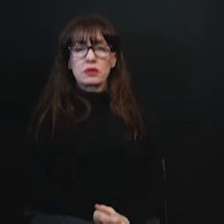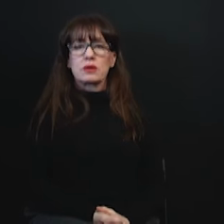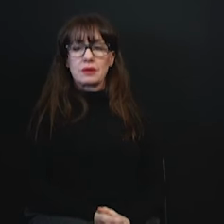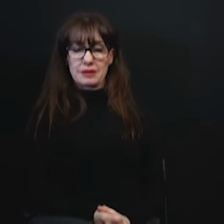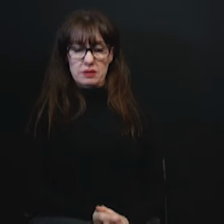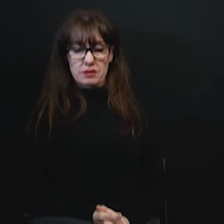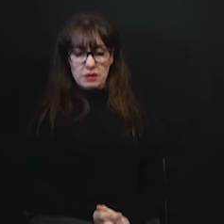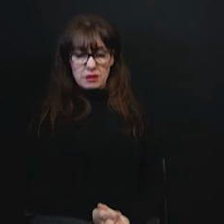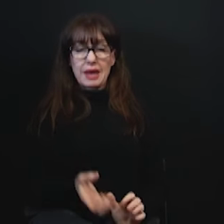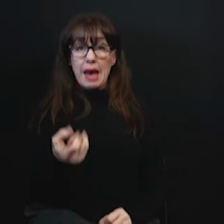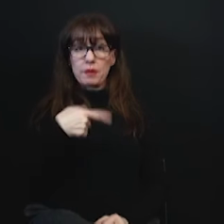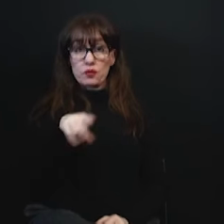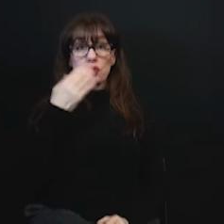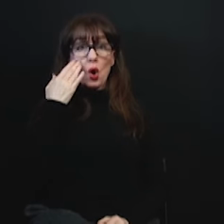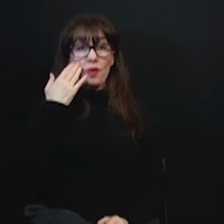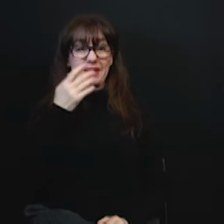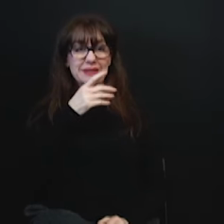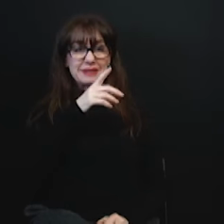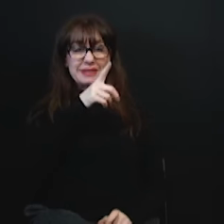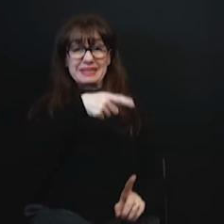How many of you know that David had plenty of enemies?